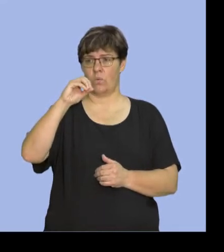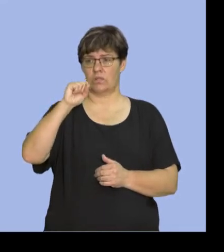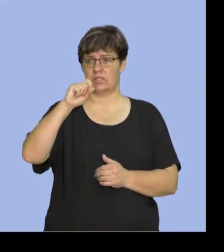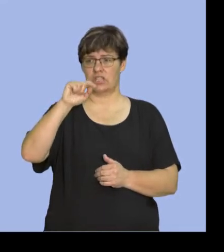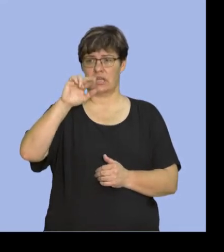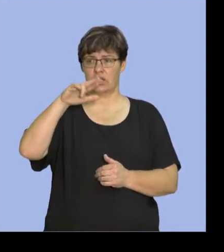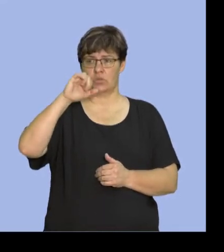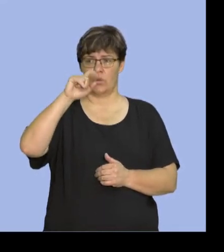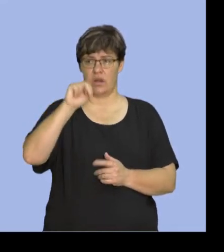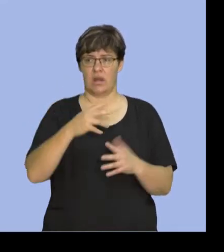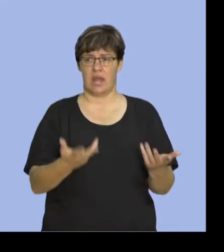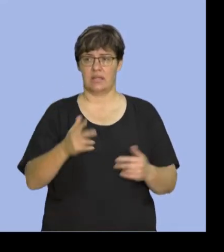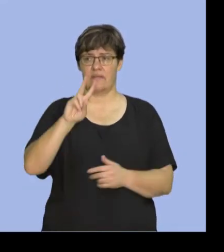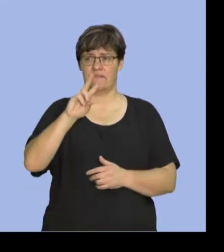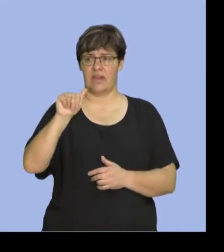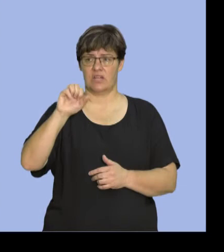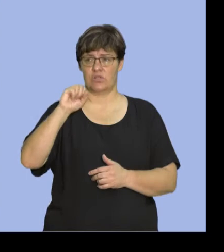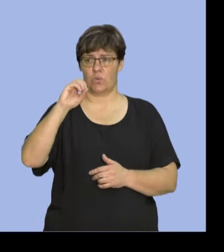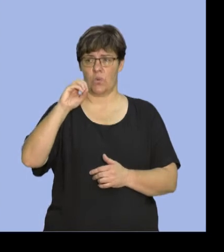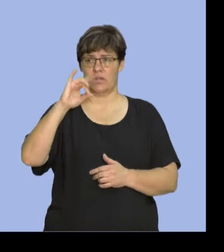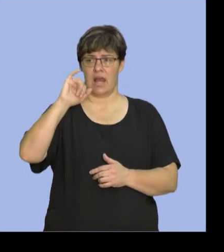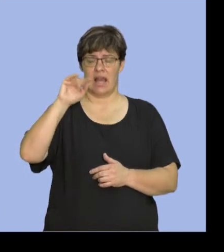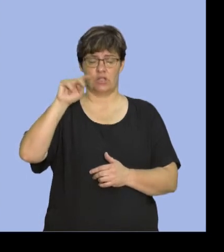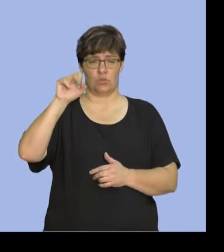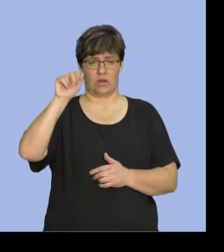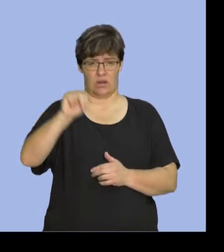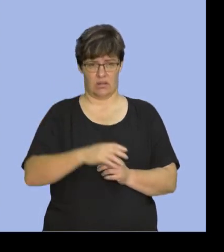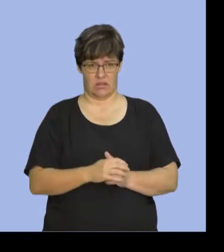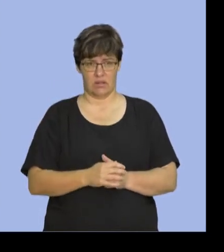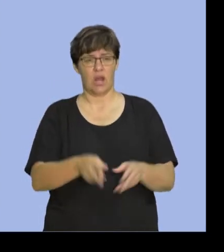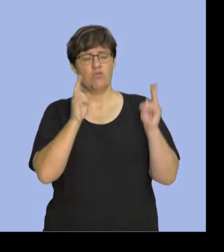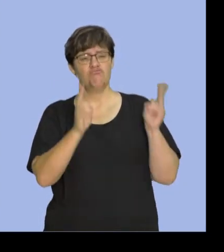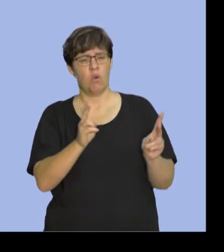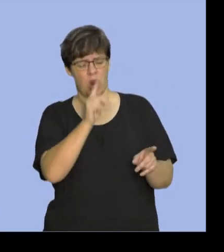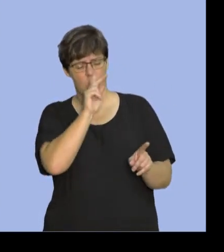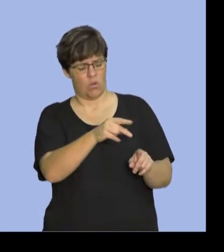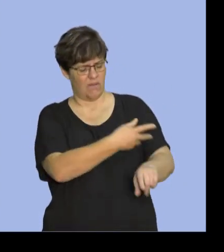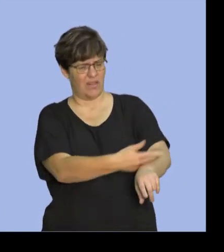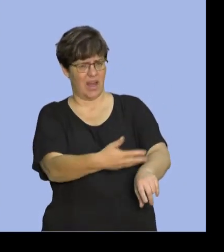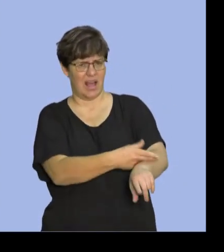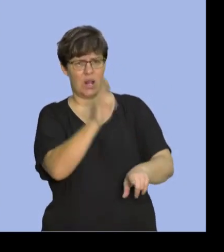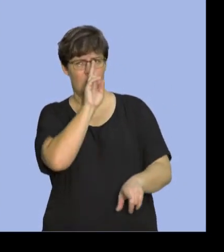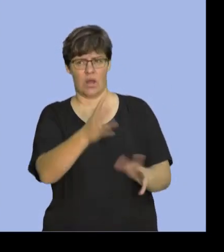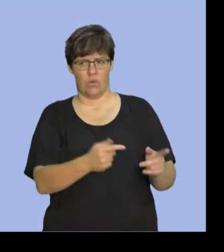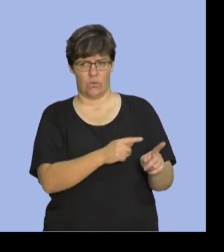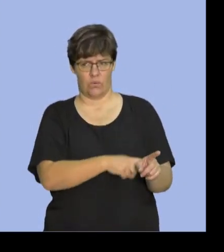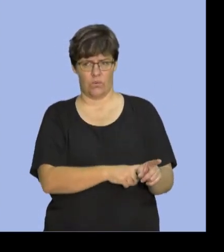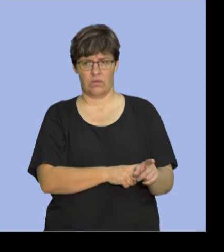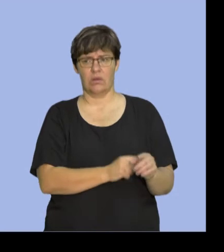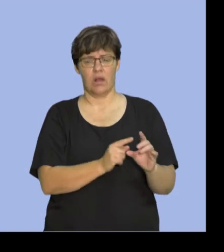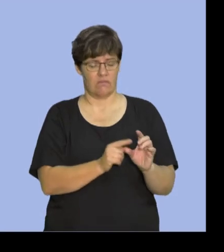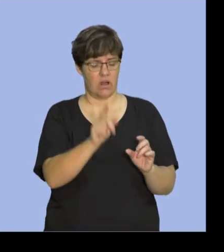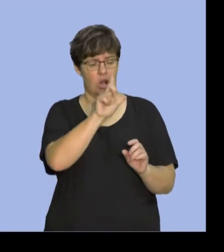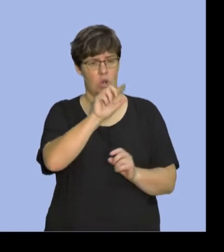I've illustrated what a blood vessel would look like under normal conditions. And here we see that we've got a large